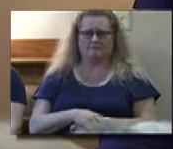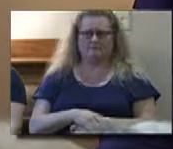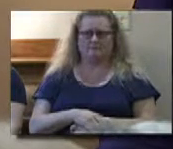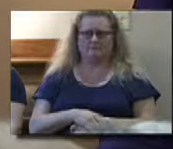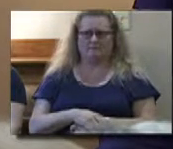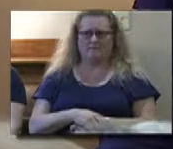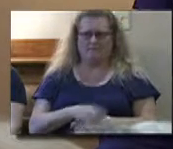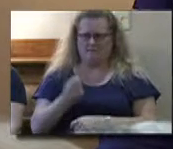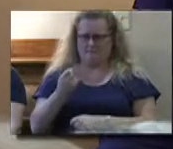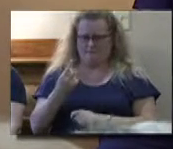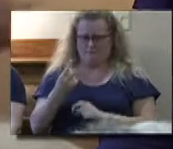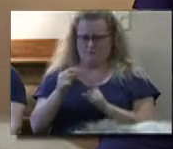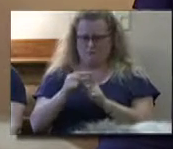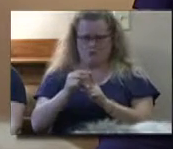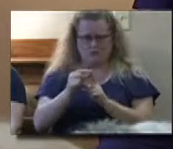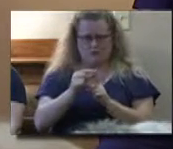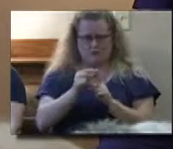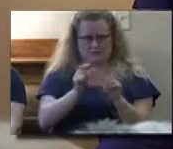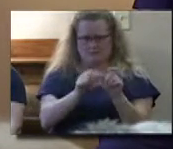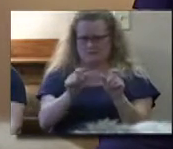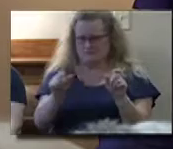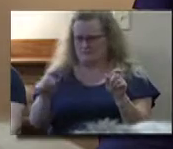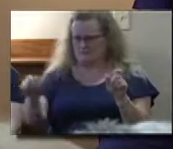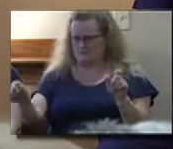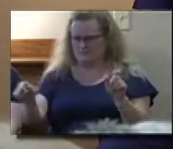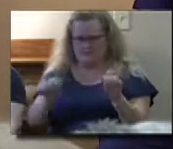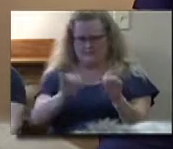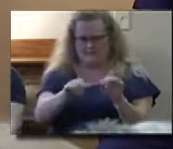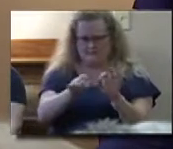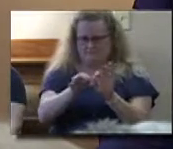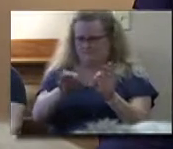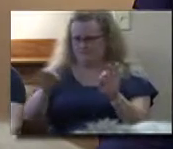It's 11 words, neatly lined up,